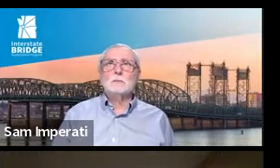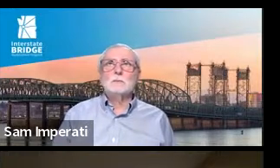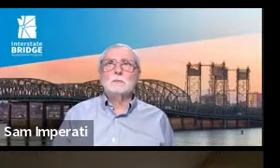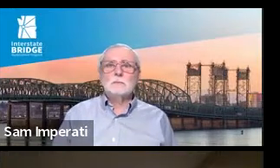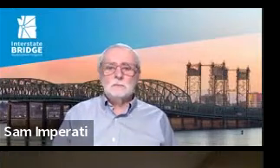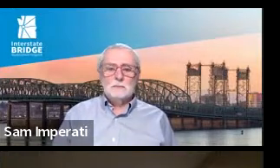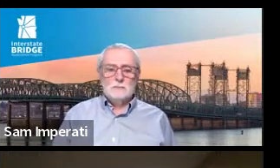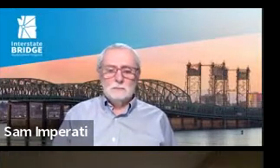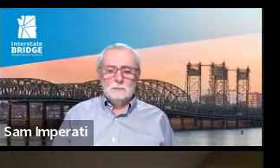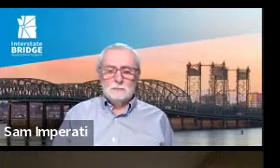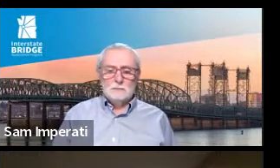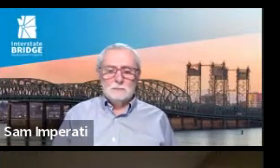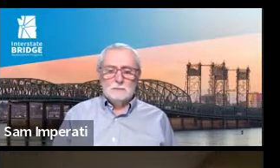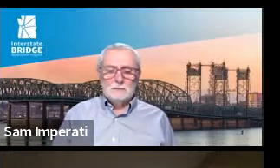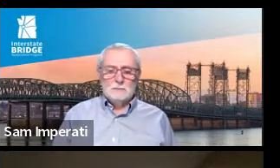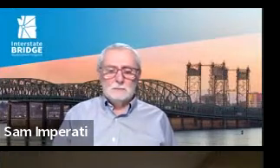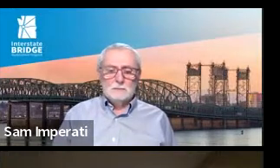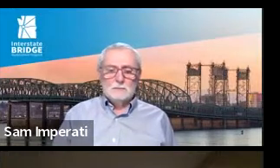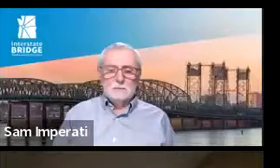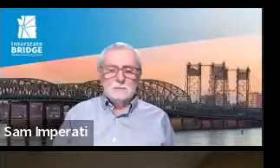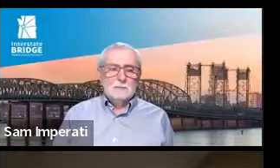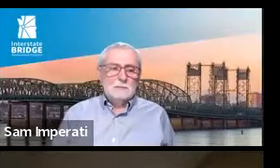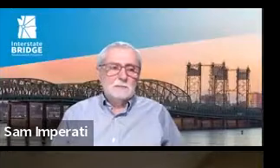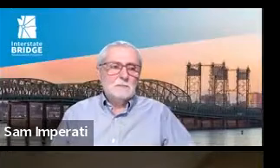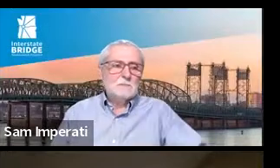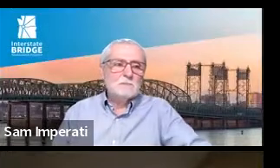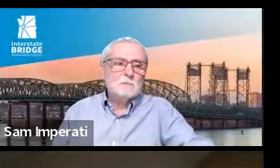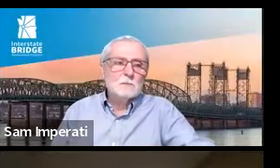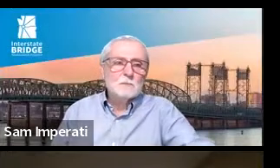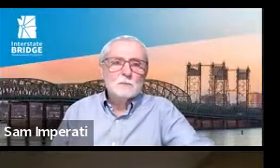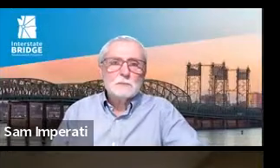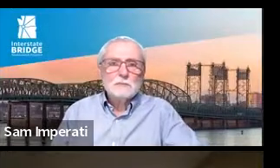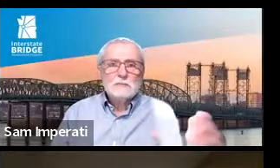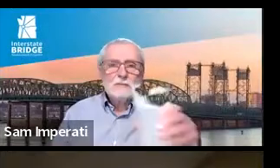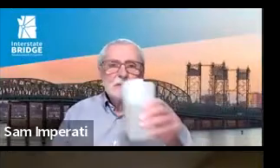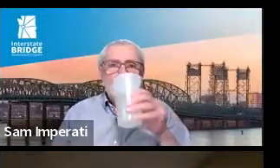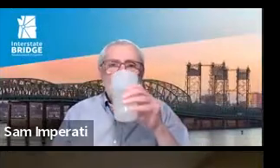let's see, what would I want to be?